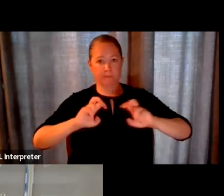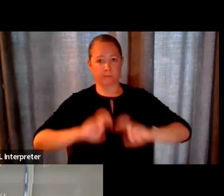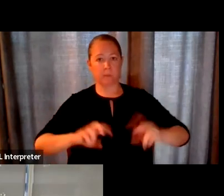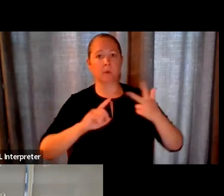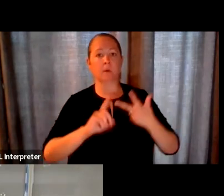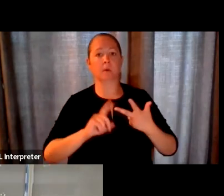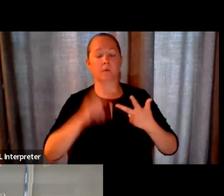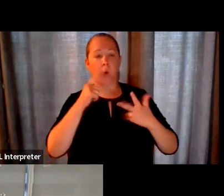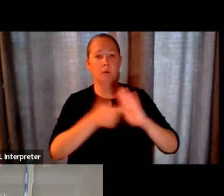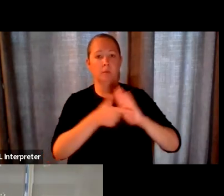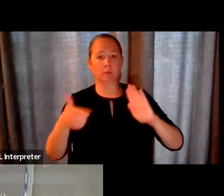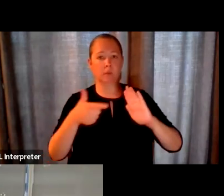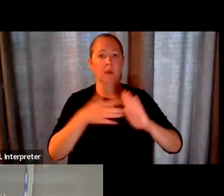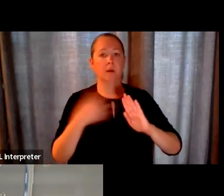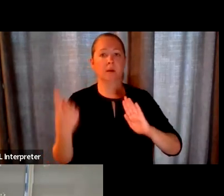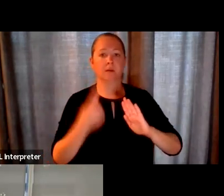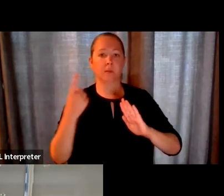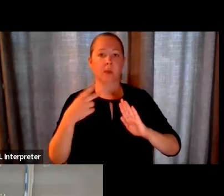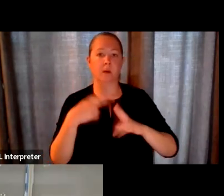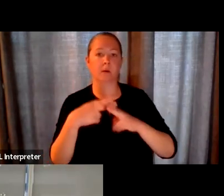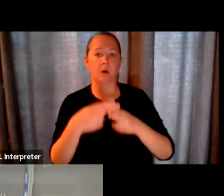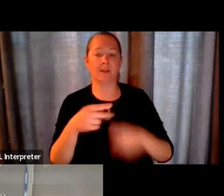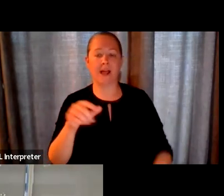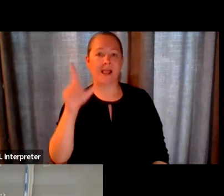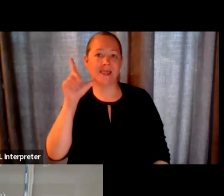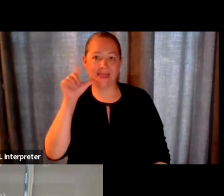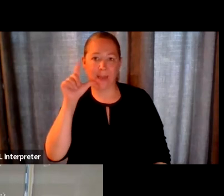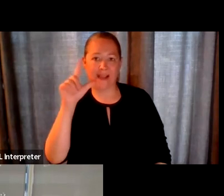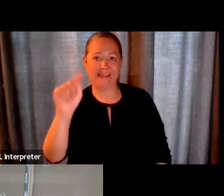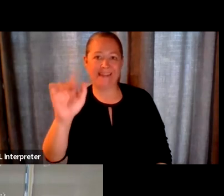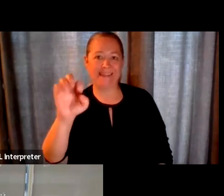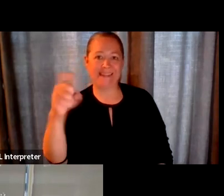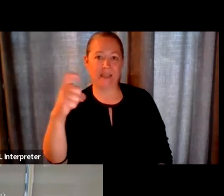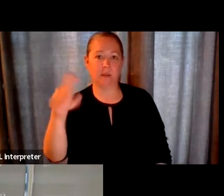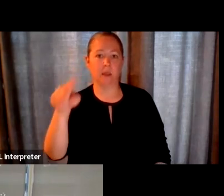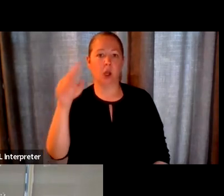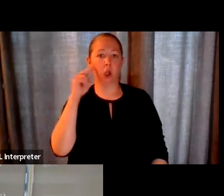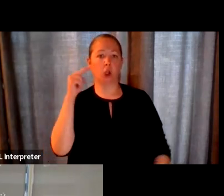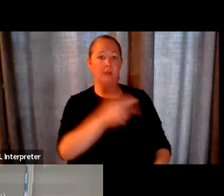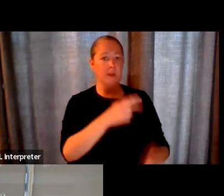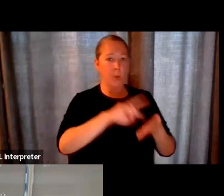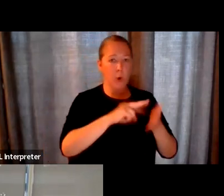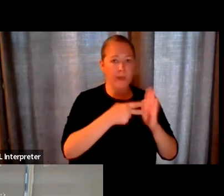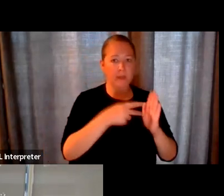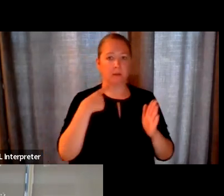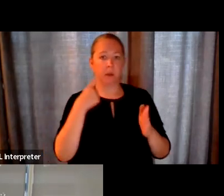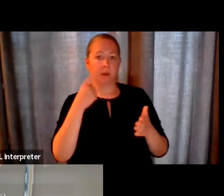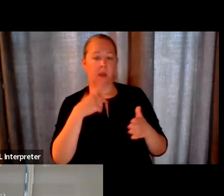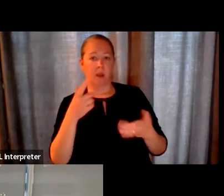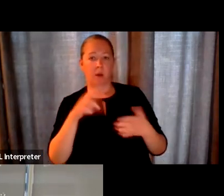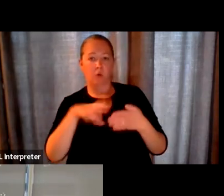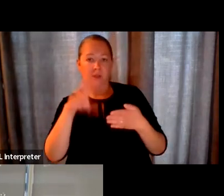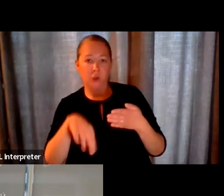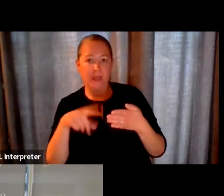is something that is called the Lemon test. It looks at the purpose, it looks at the effects, and it looks at whether or not government and religion are getting